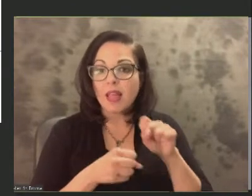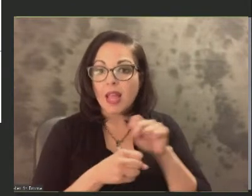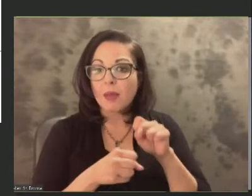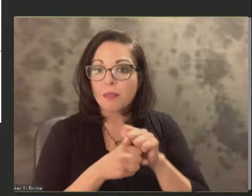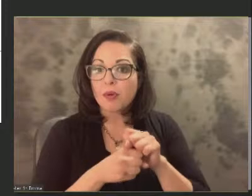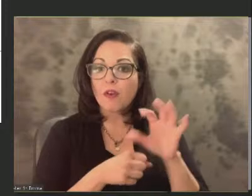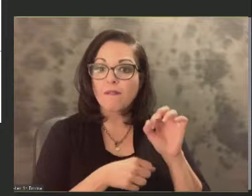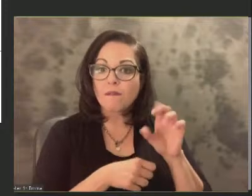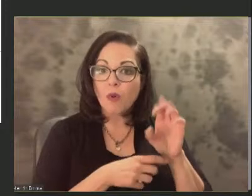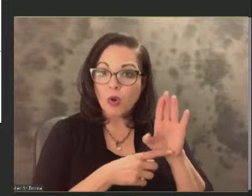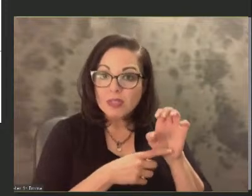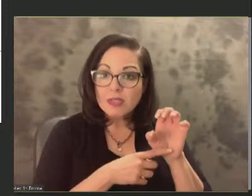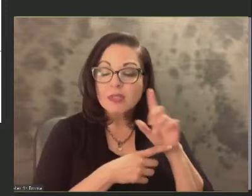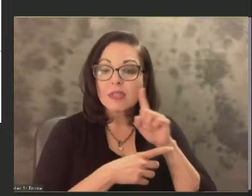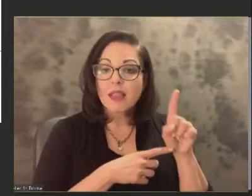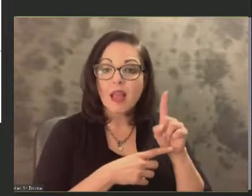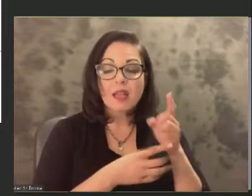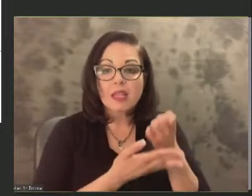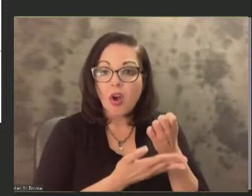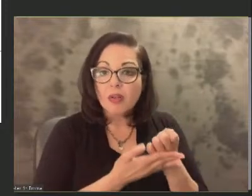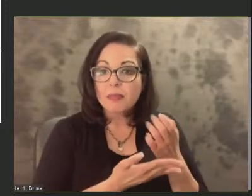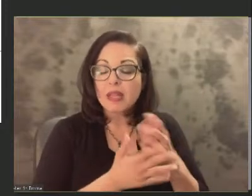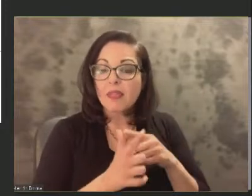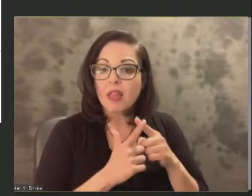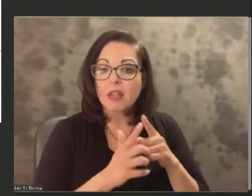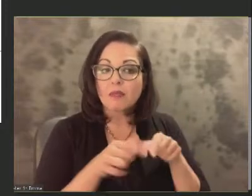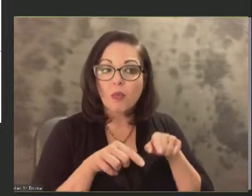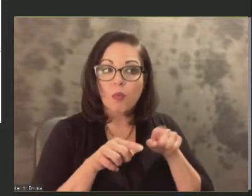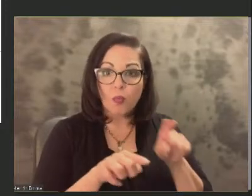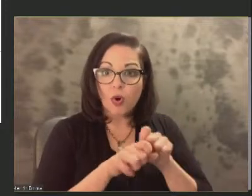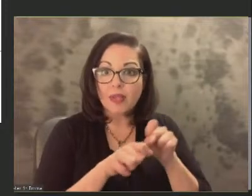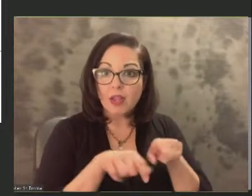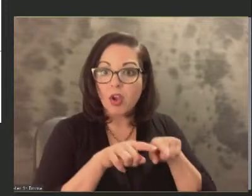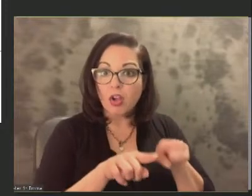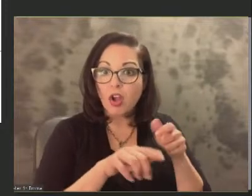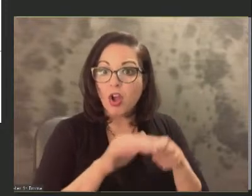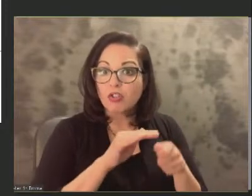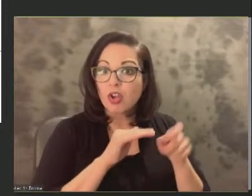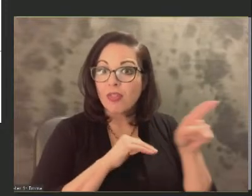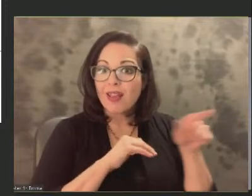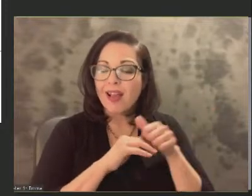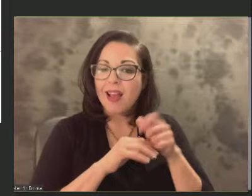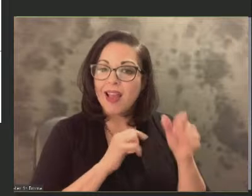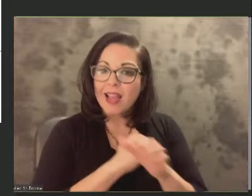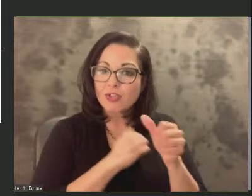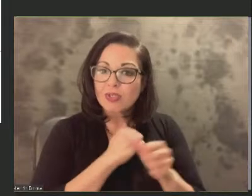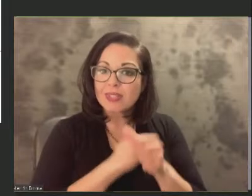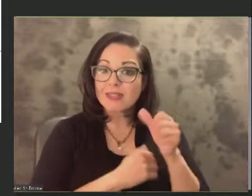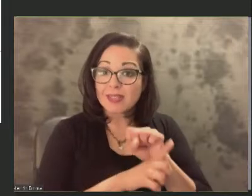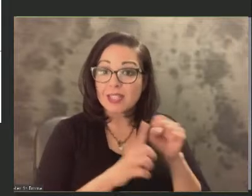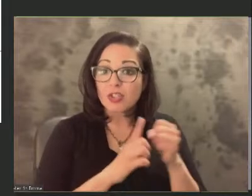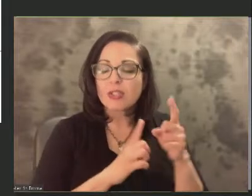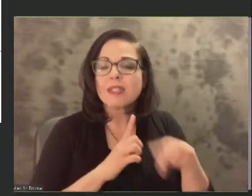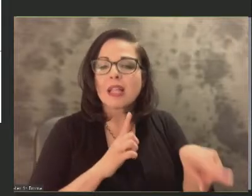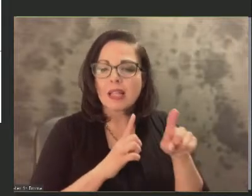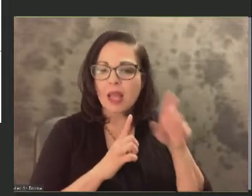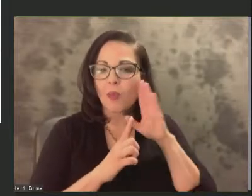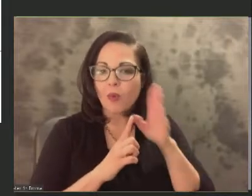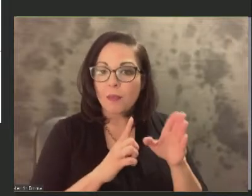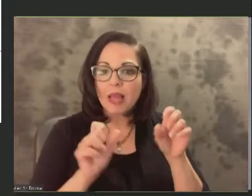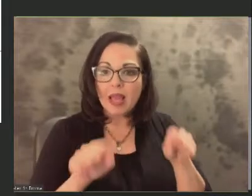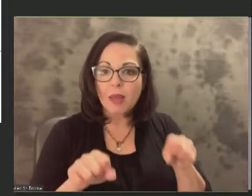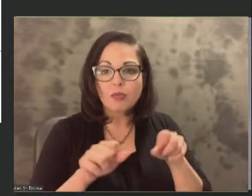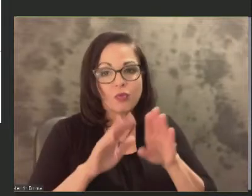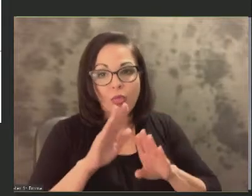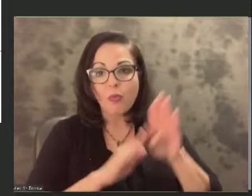economy, including working under hazardous conditions. They will be able to thrive and prosper. So